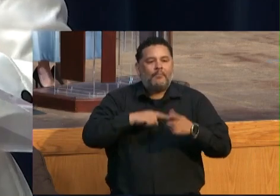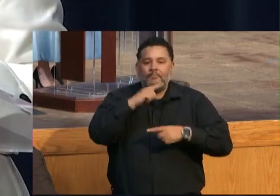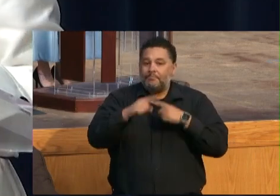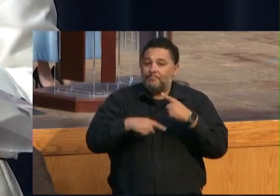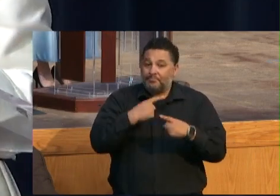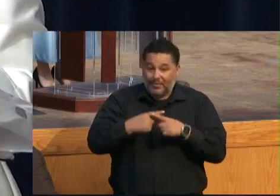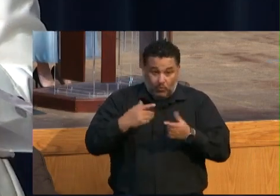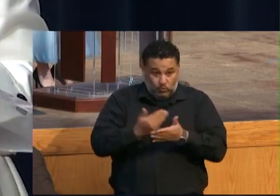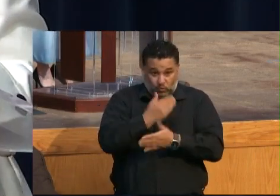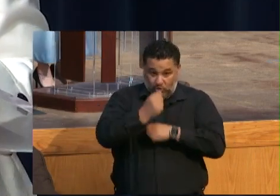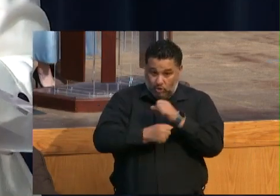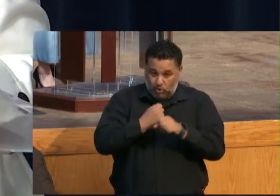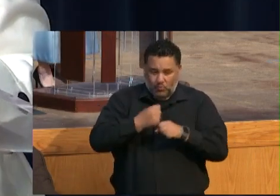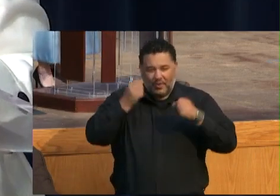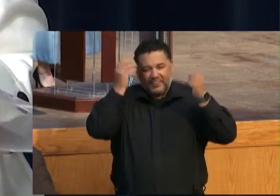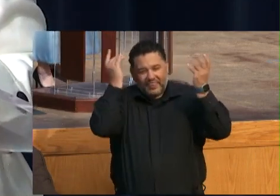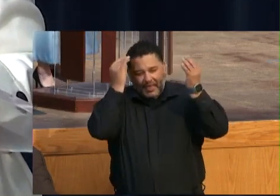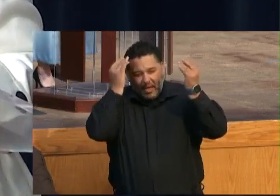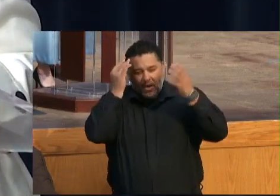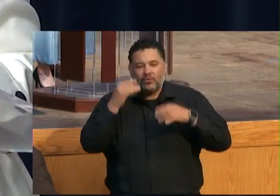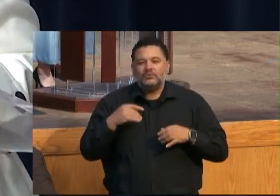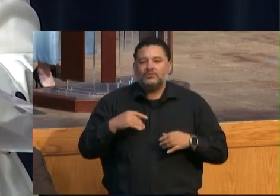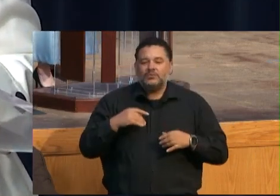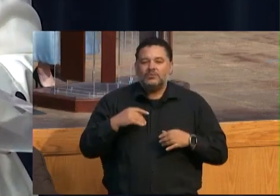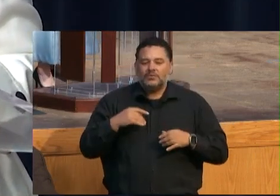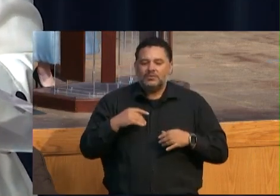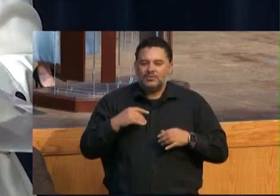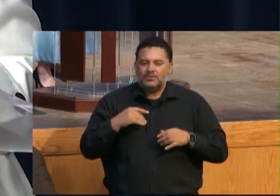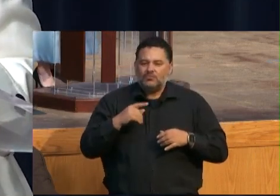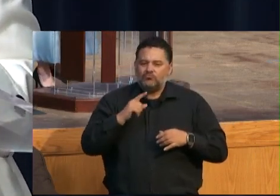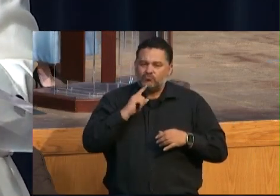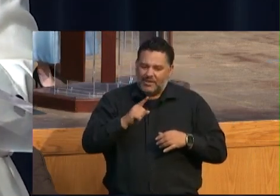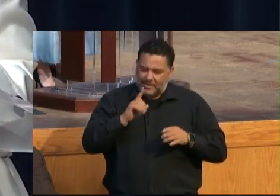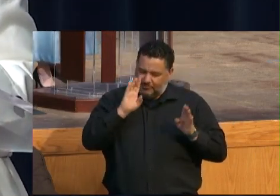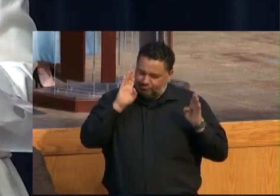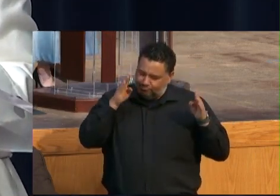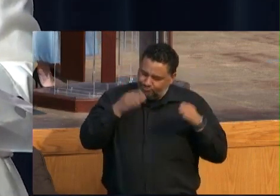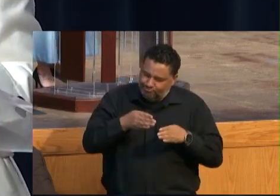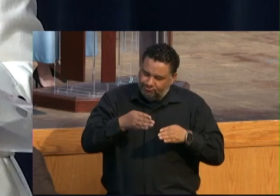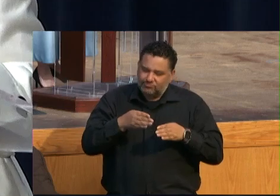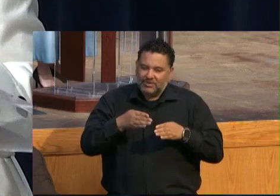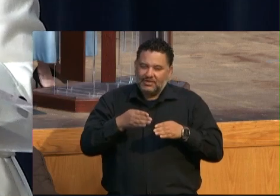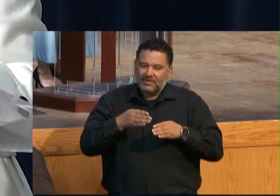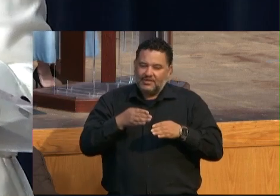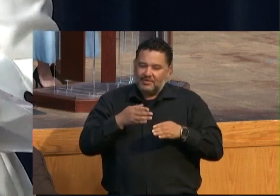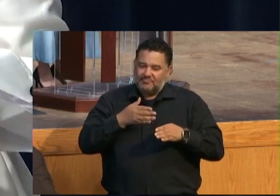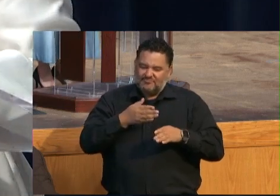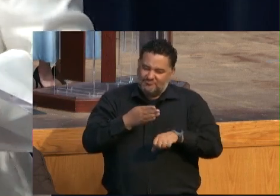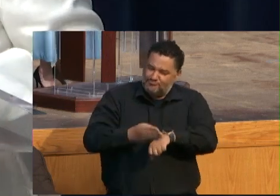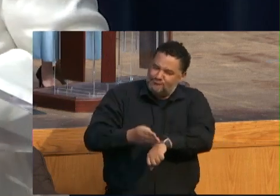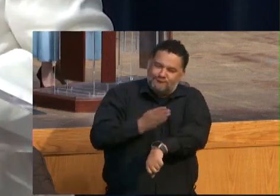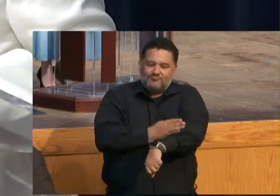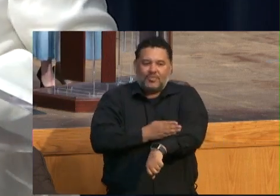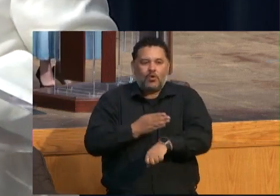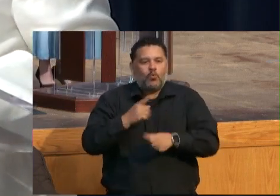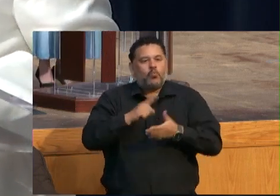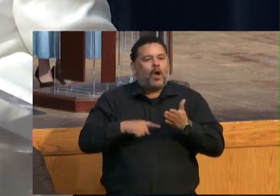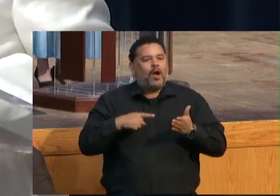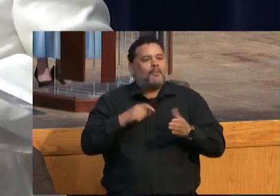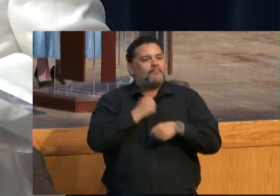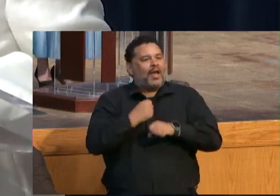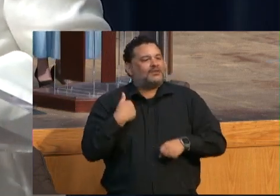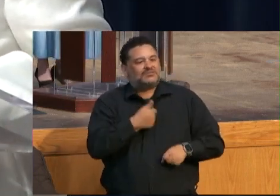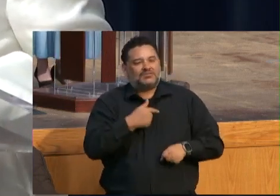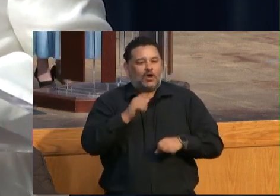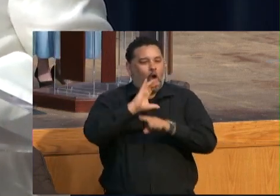down on the things that make us awesome? Because when I think about PC, I think about doubling down on what we're